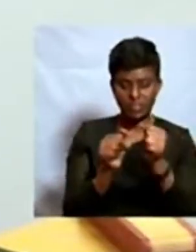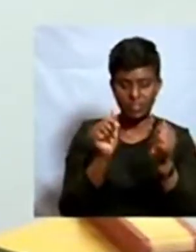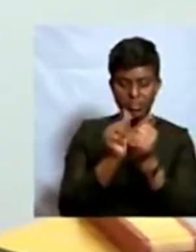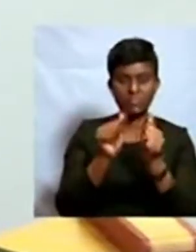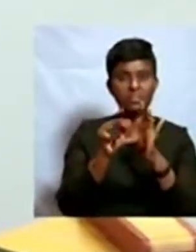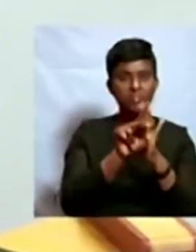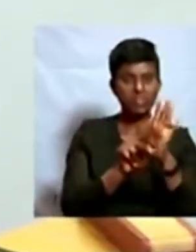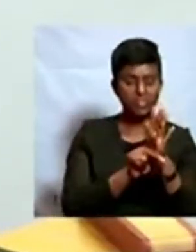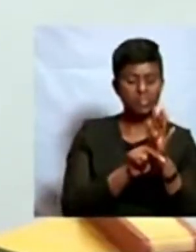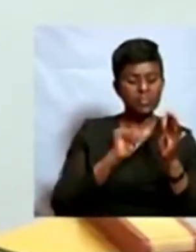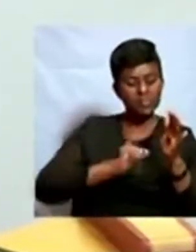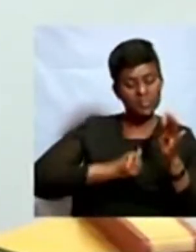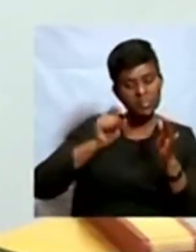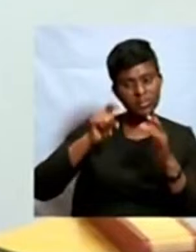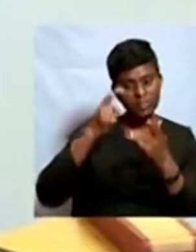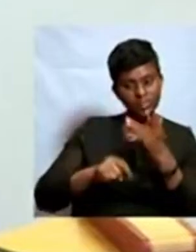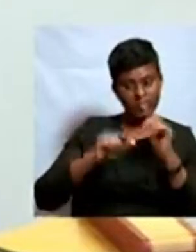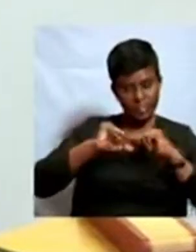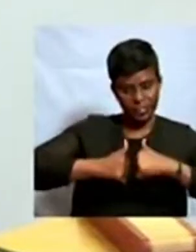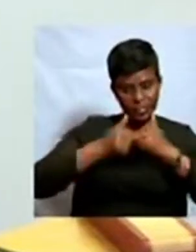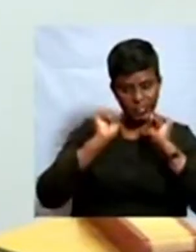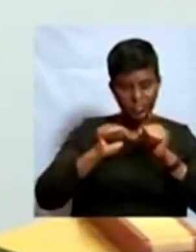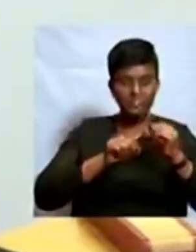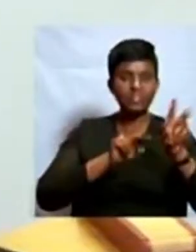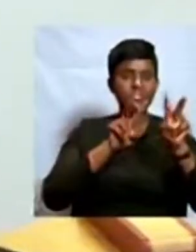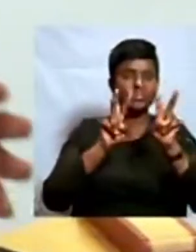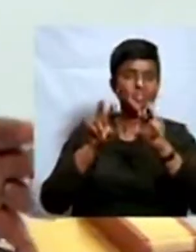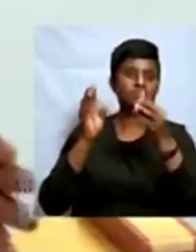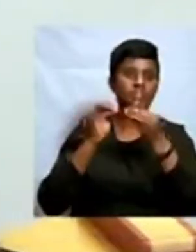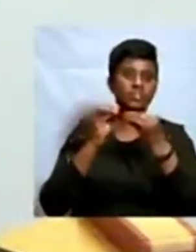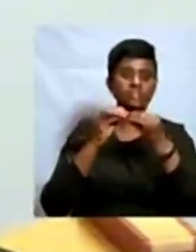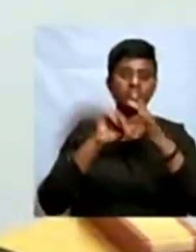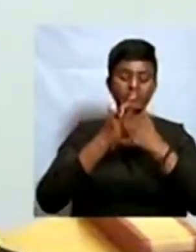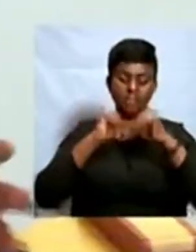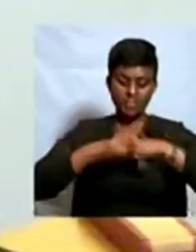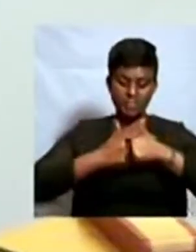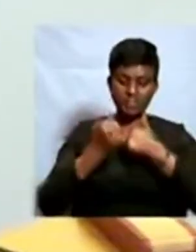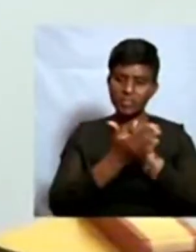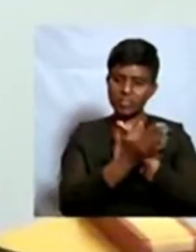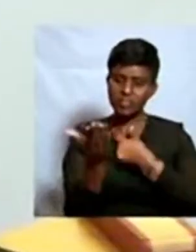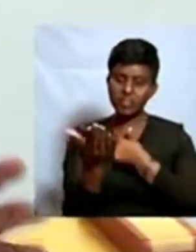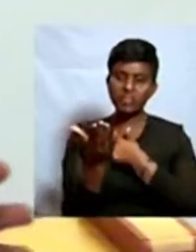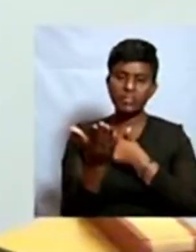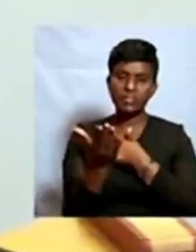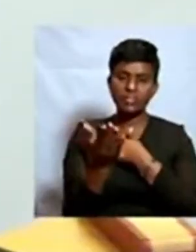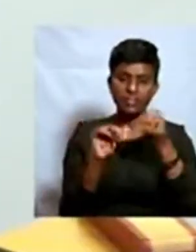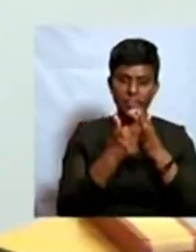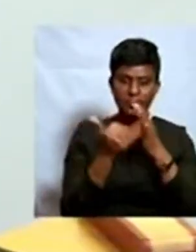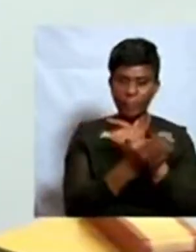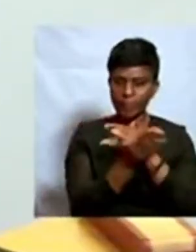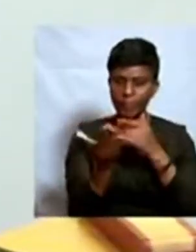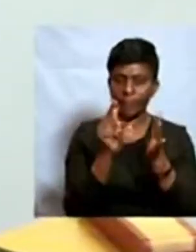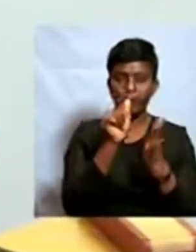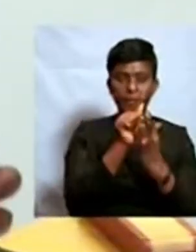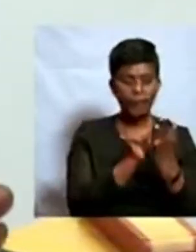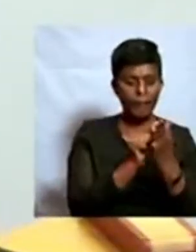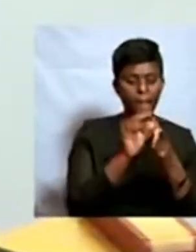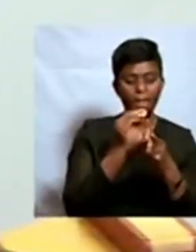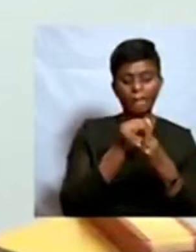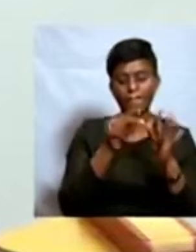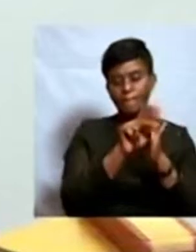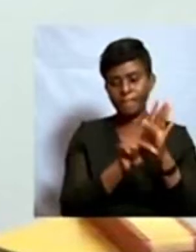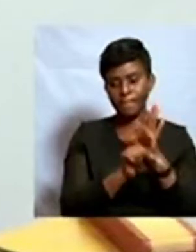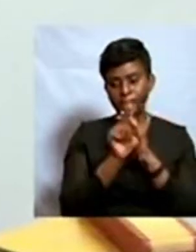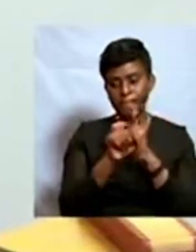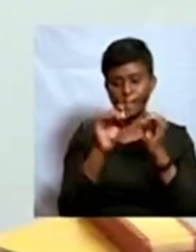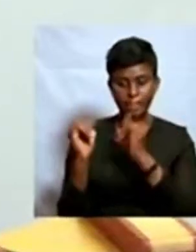policies, we need to be able to monitor how these acts or policies are